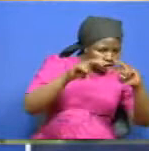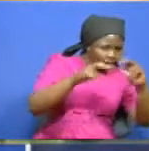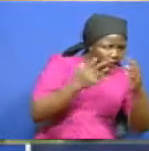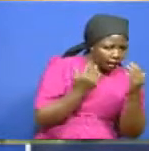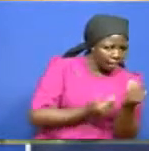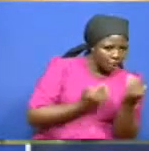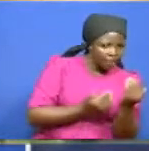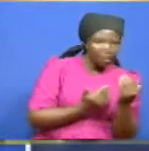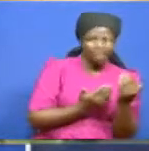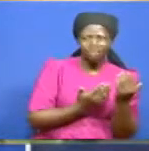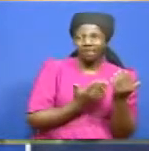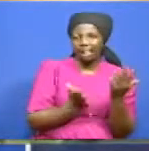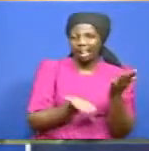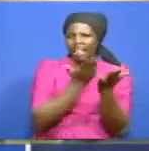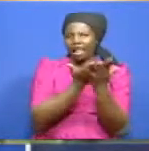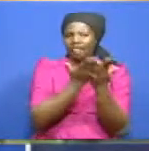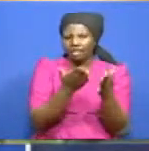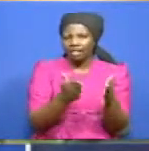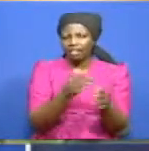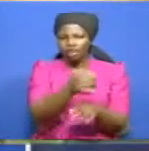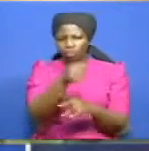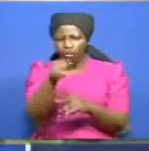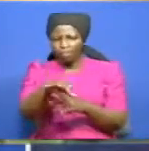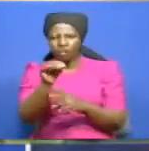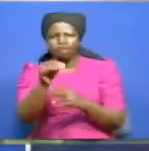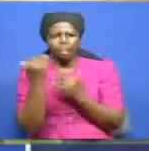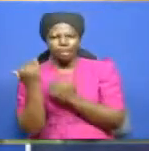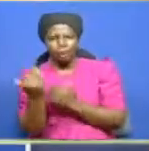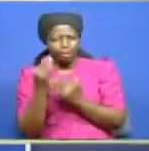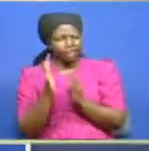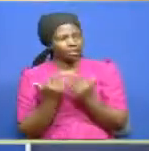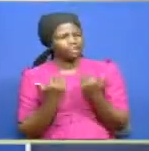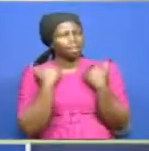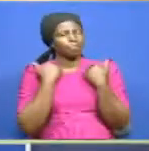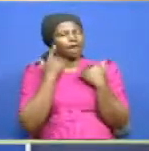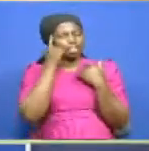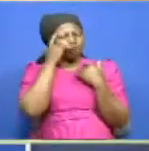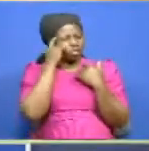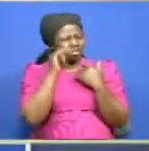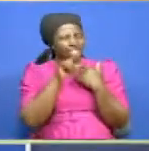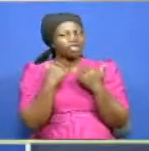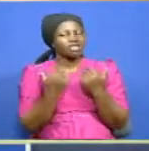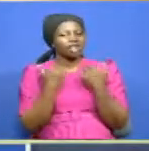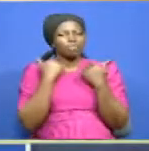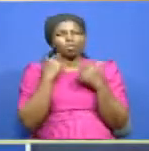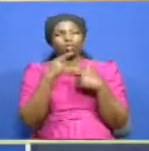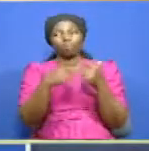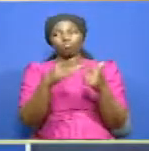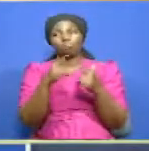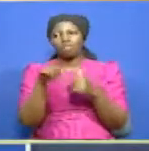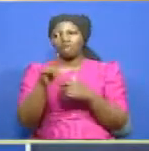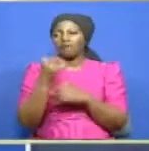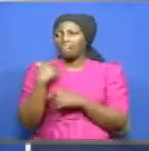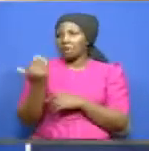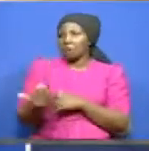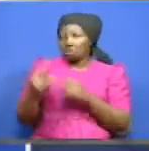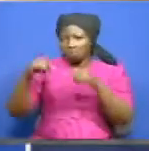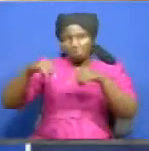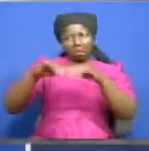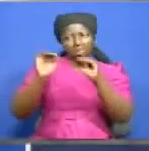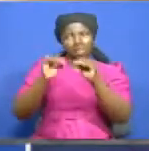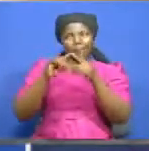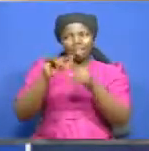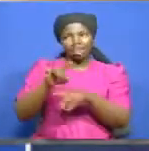Kufika tibu kwa mlango na analala. Mimi nikaje tu amelala. Tessie may not have a child to raise today, but